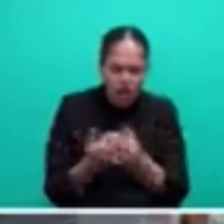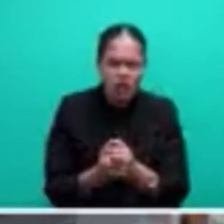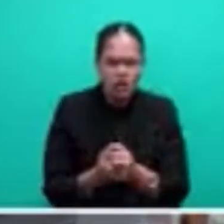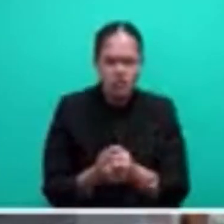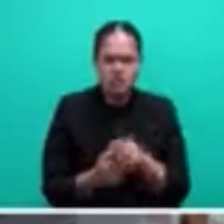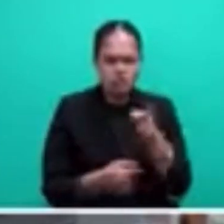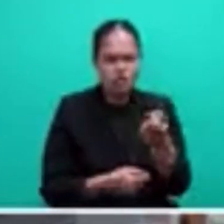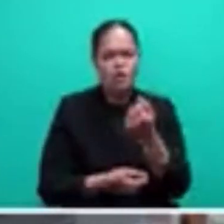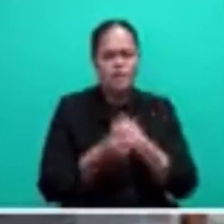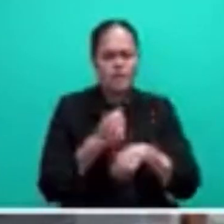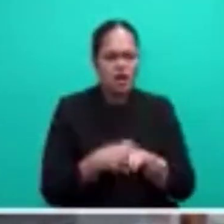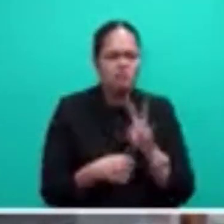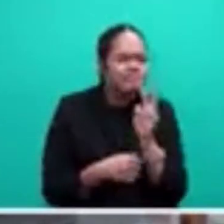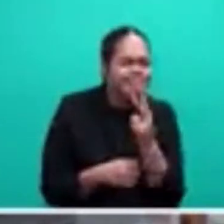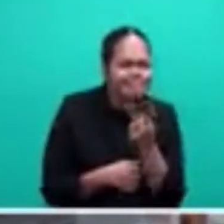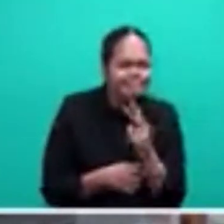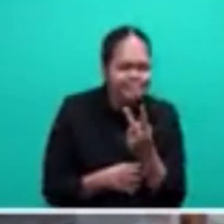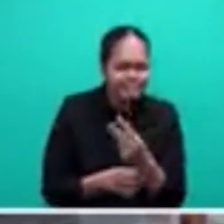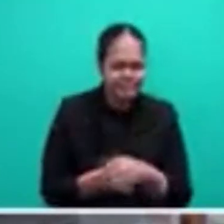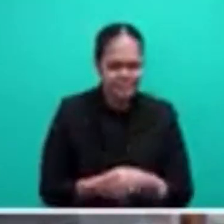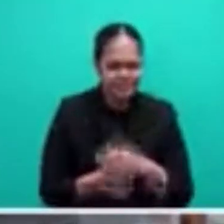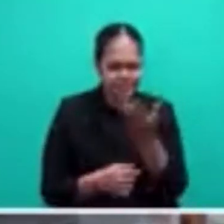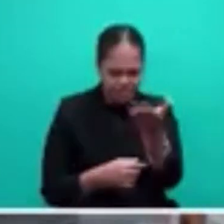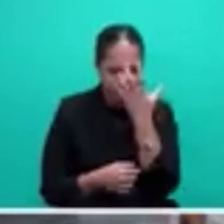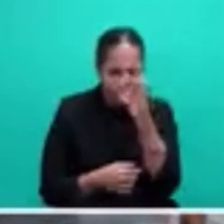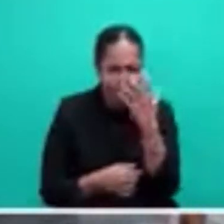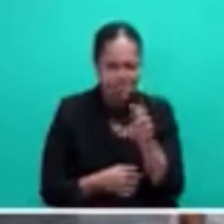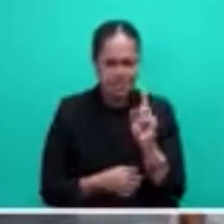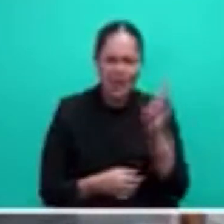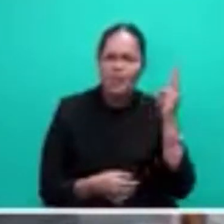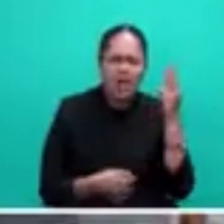the jack of all trades, Honourable Speaker, but a master to none.